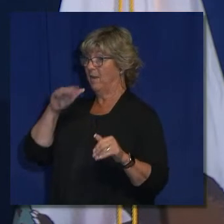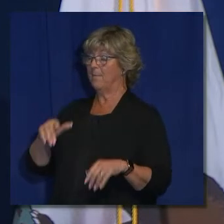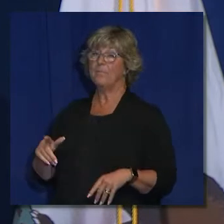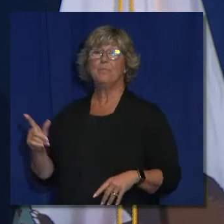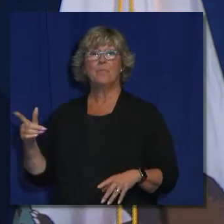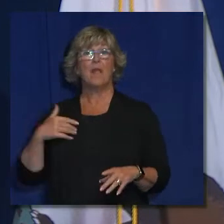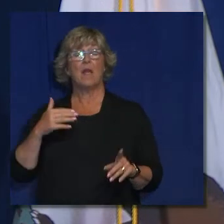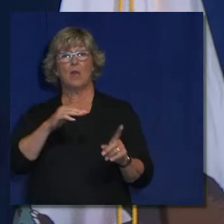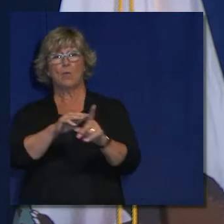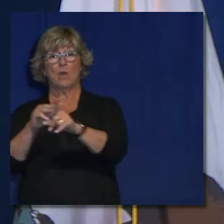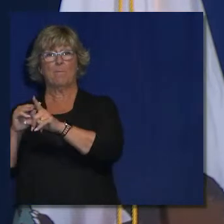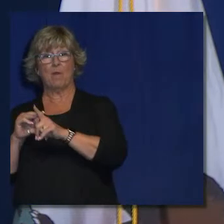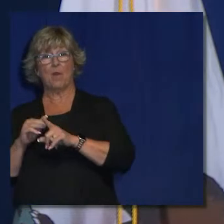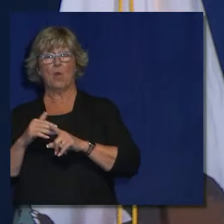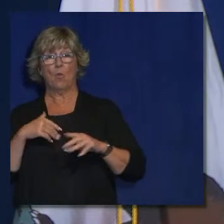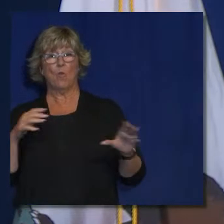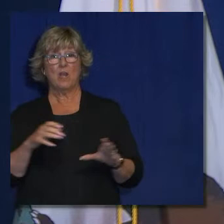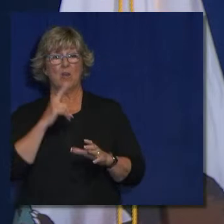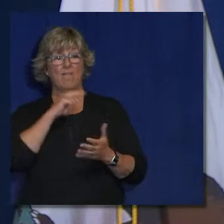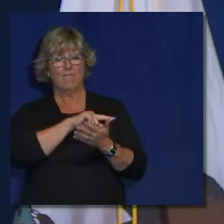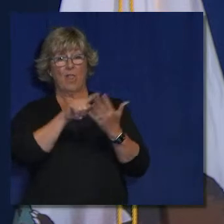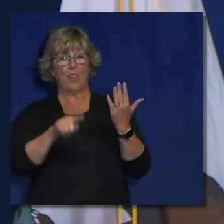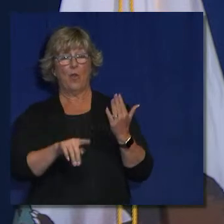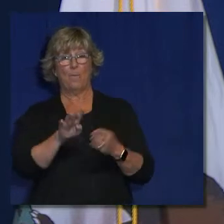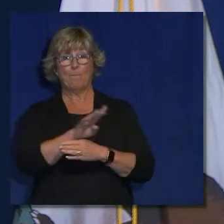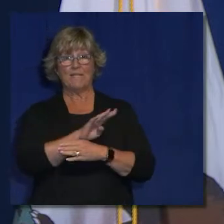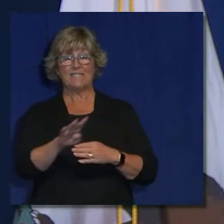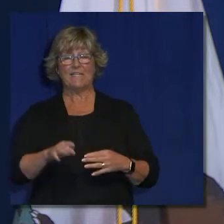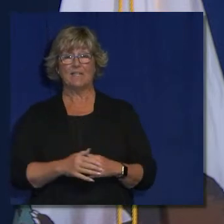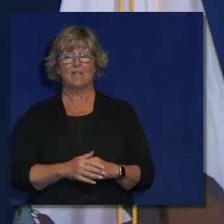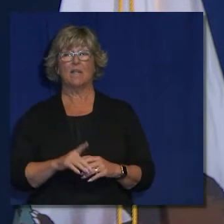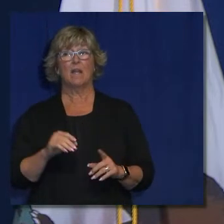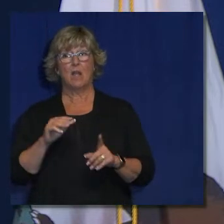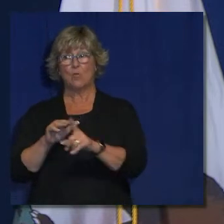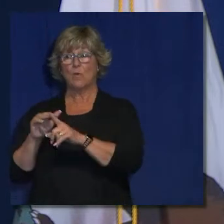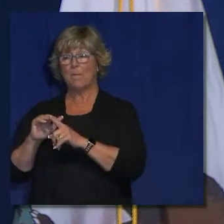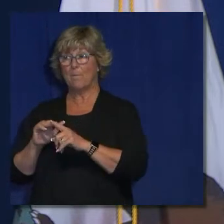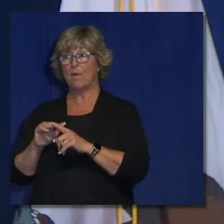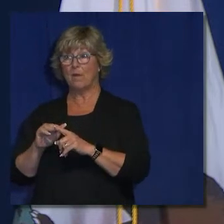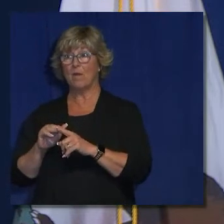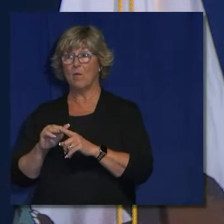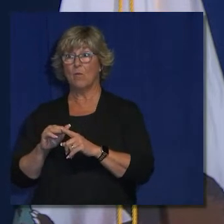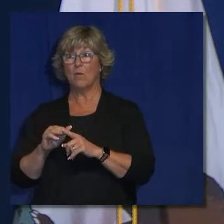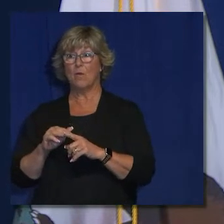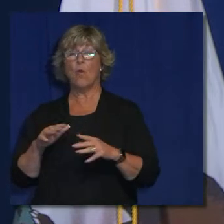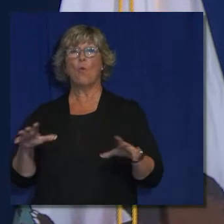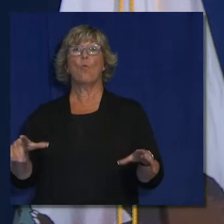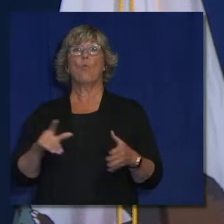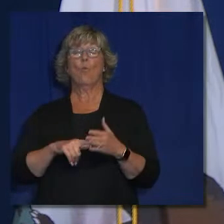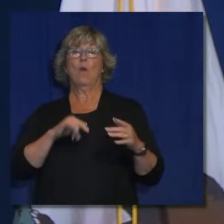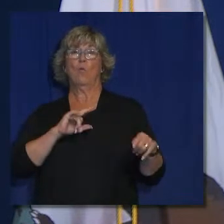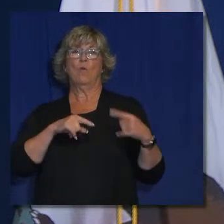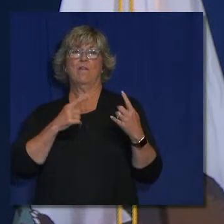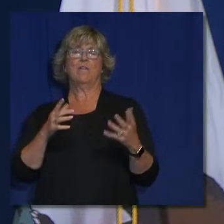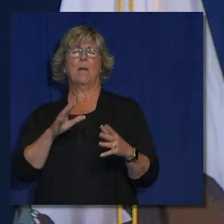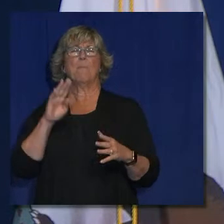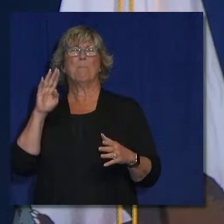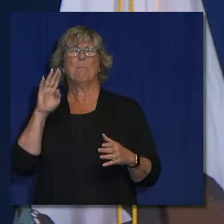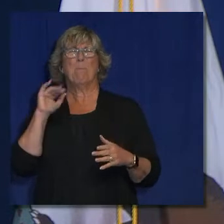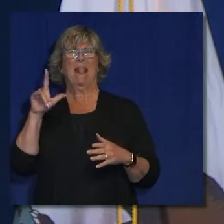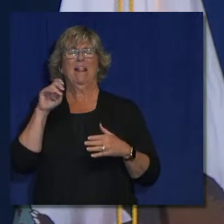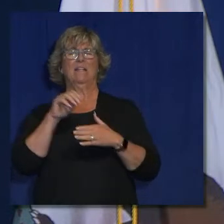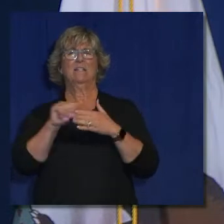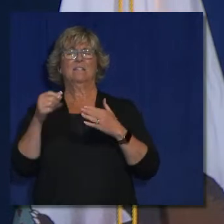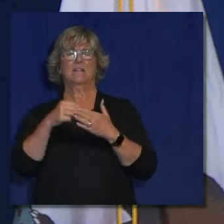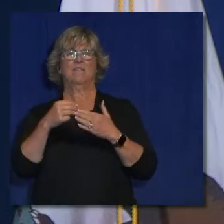Well, I'll remind you all the things we are doing for those businesses. And I'll remind you not just what we are doing, what we've done. Billions and billions of dollars of